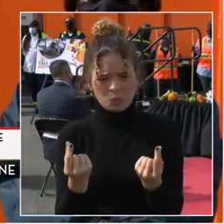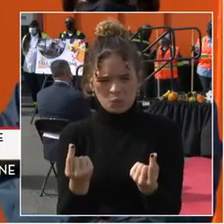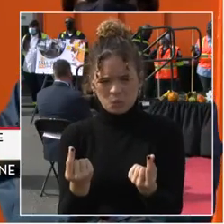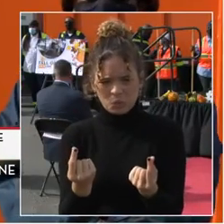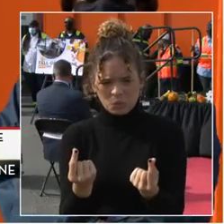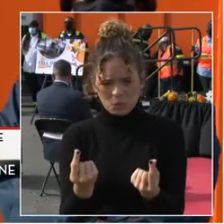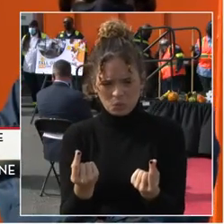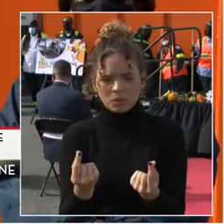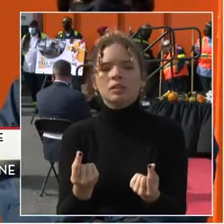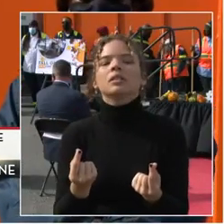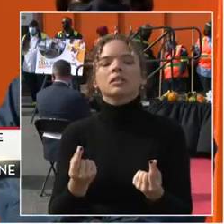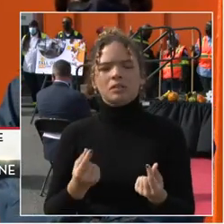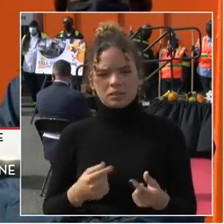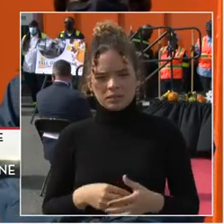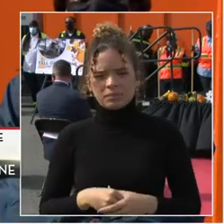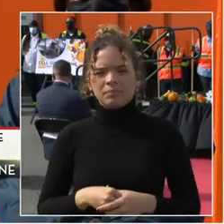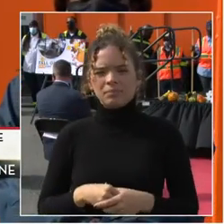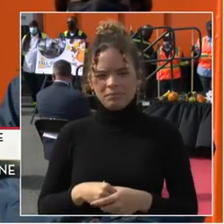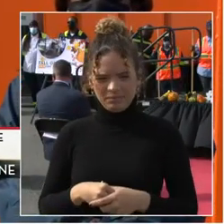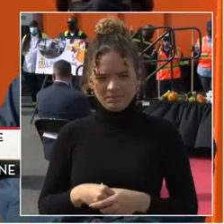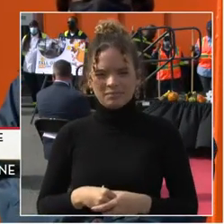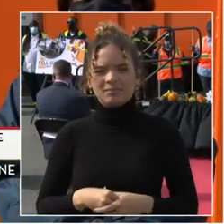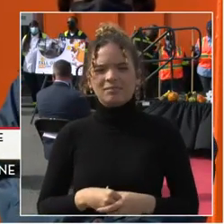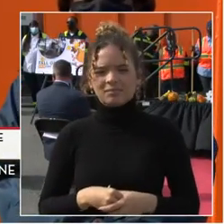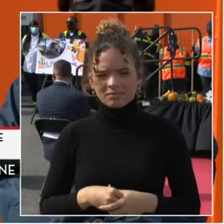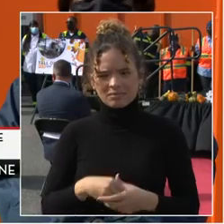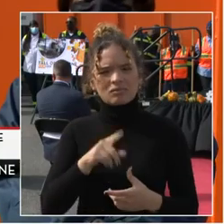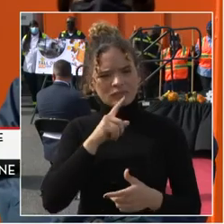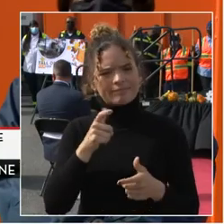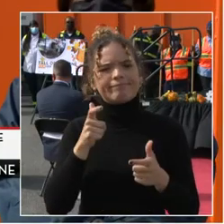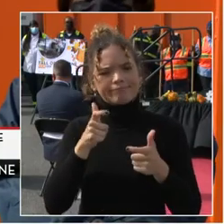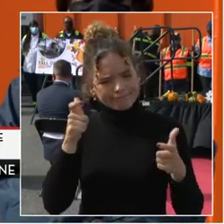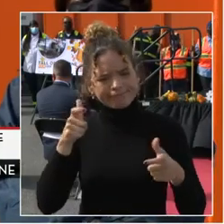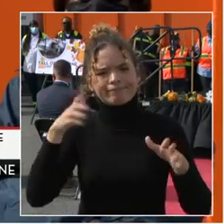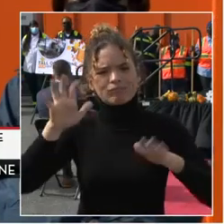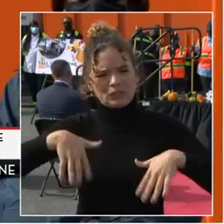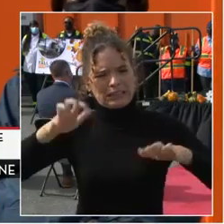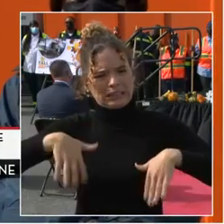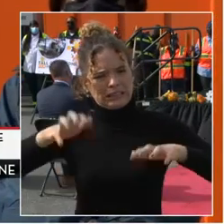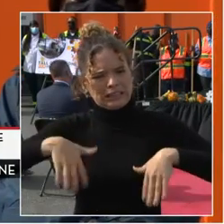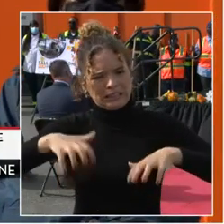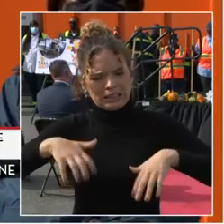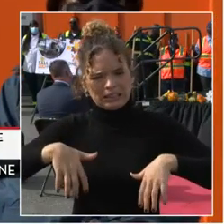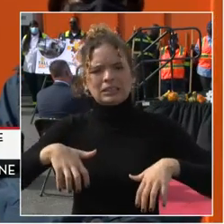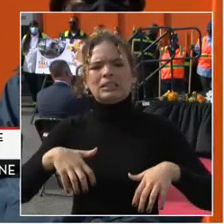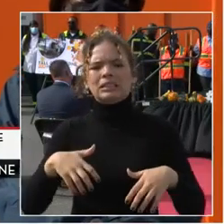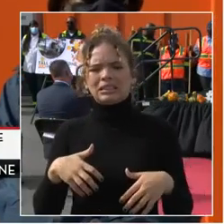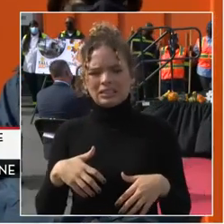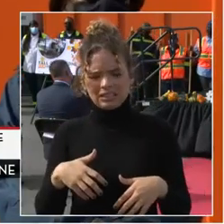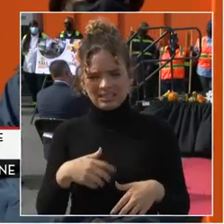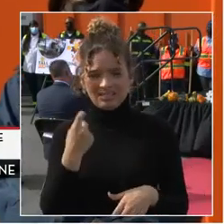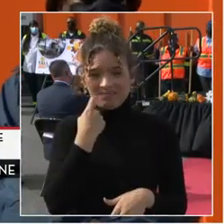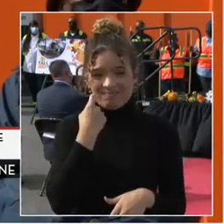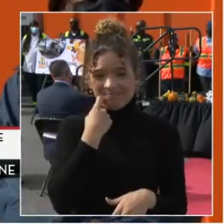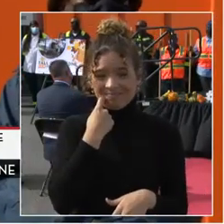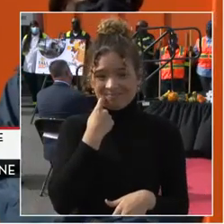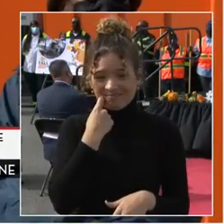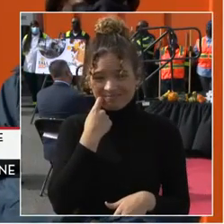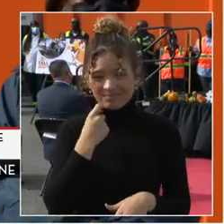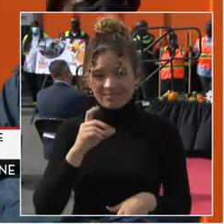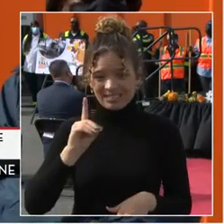been a big storm that's moved around us that can cause some flooding beginning